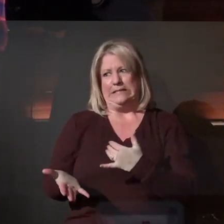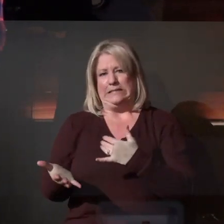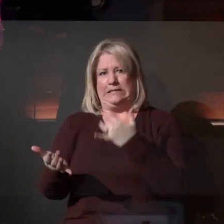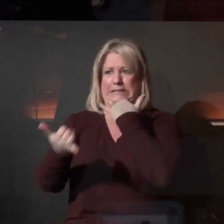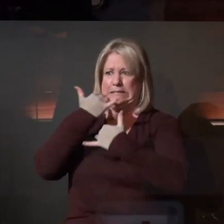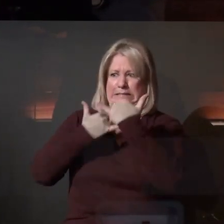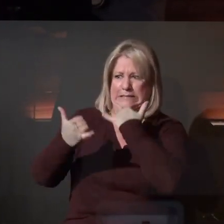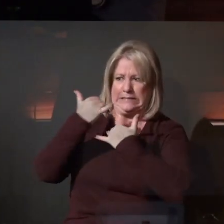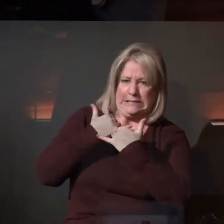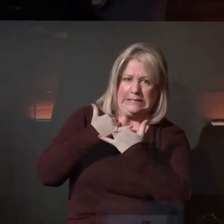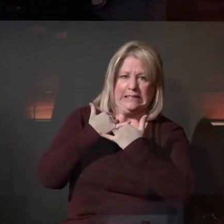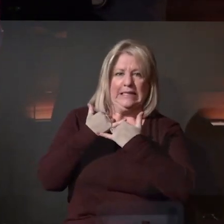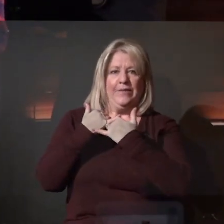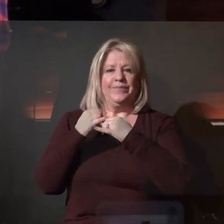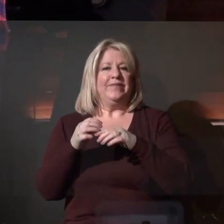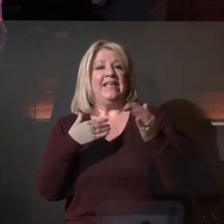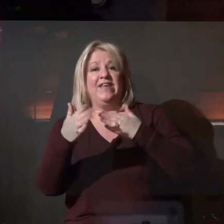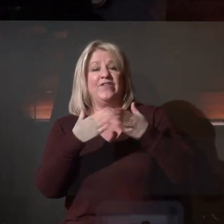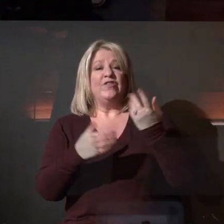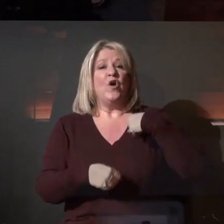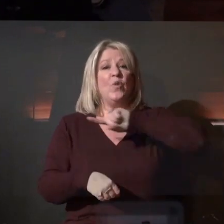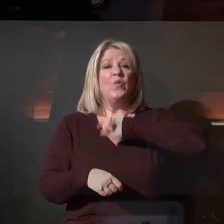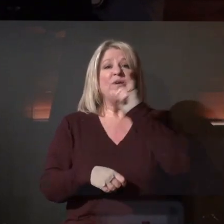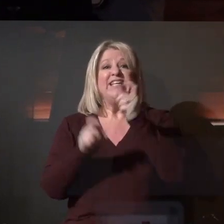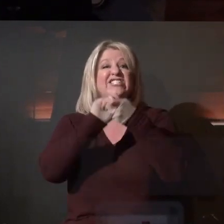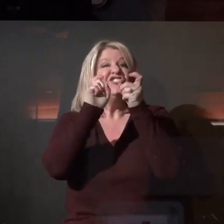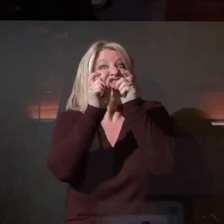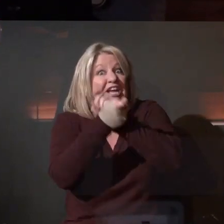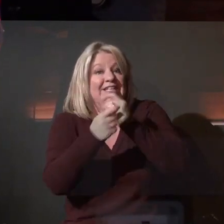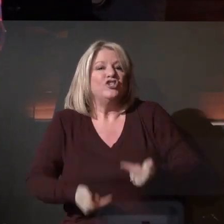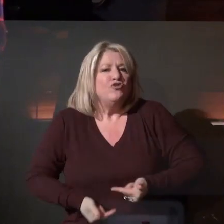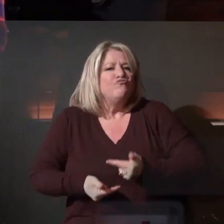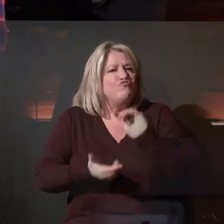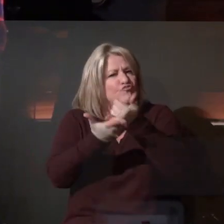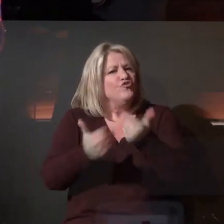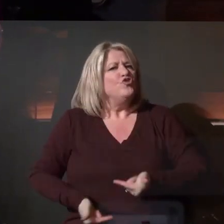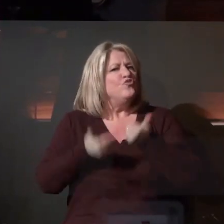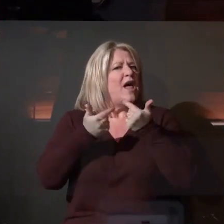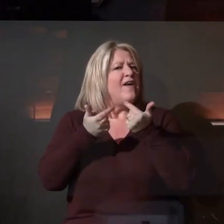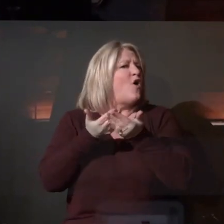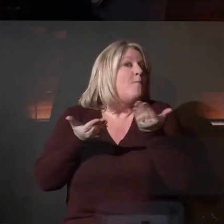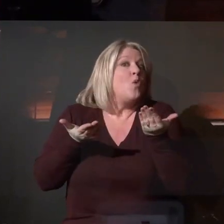it would. Again, though we may have to adapt to a new life almost,